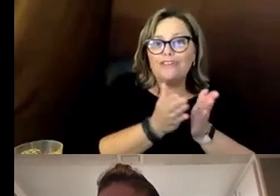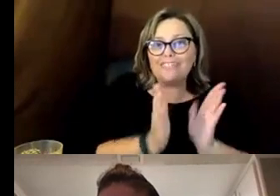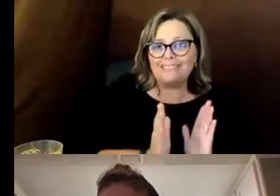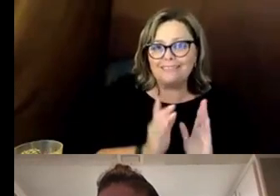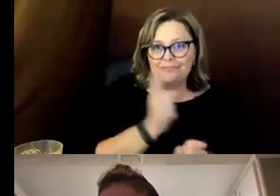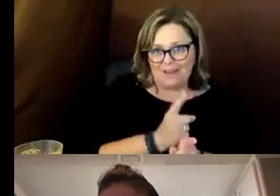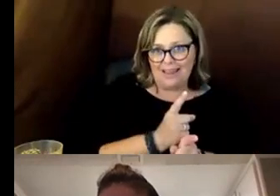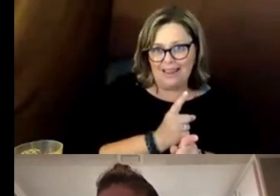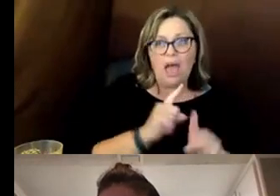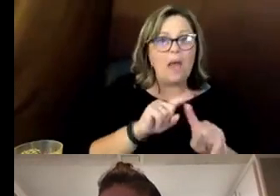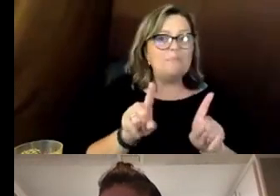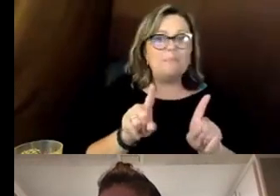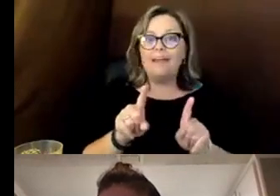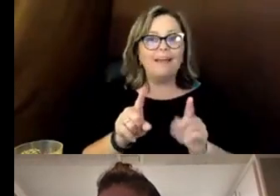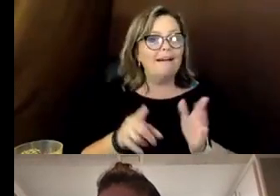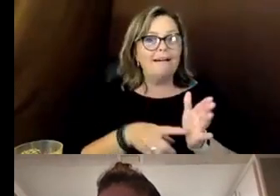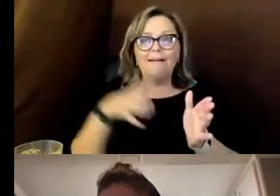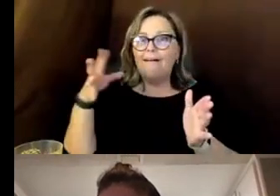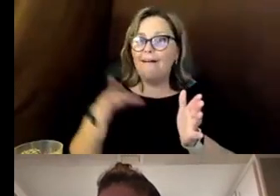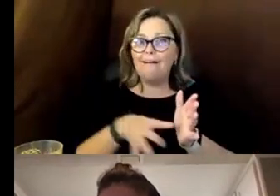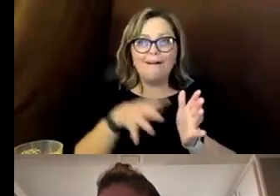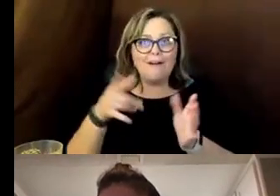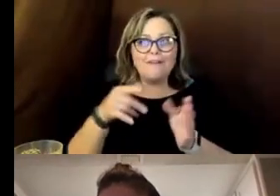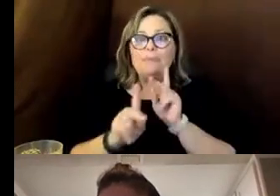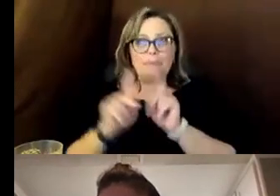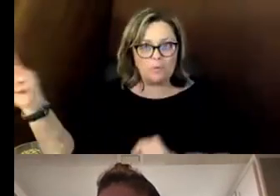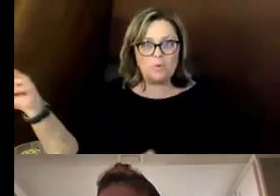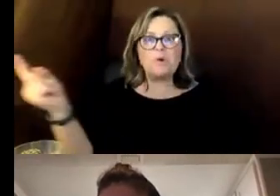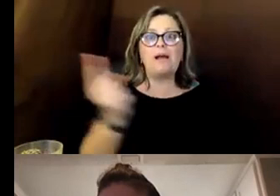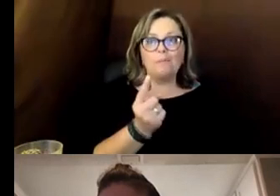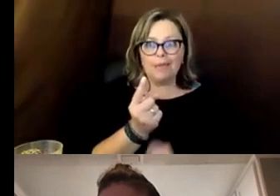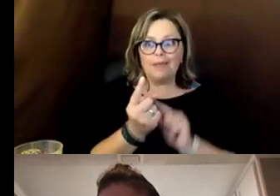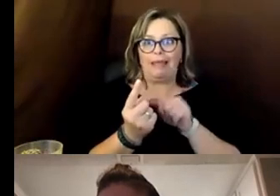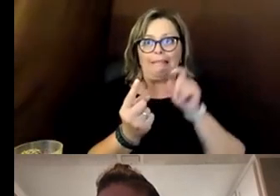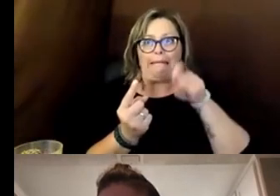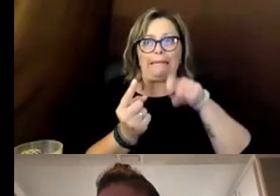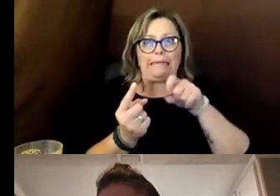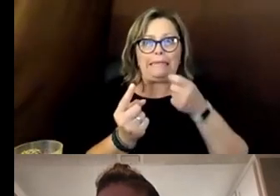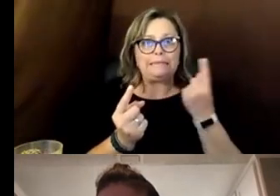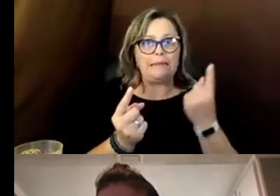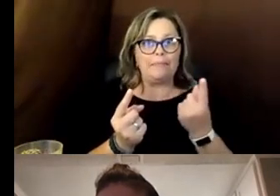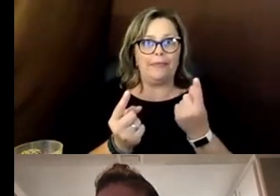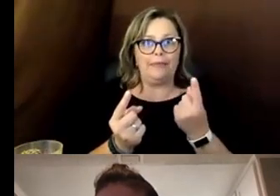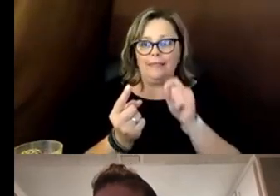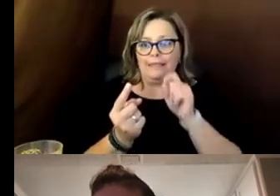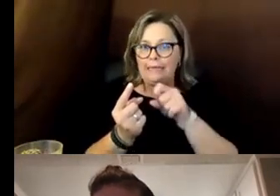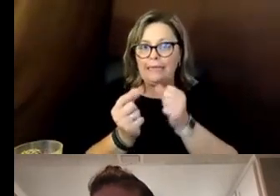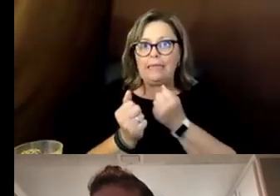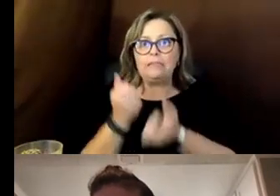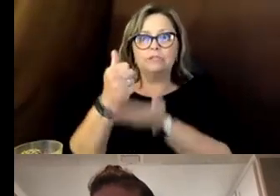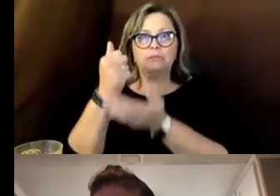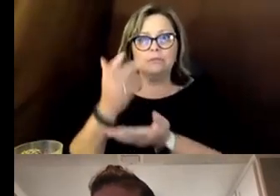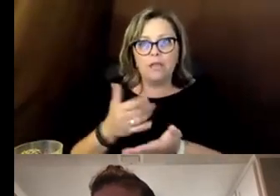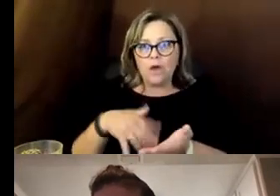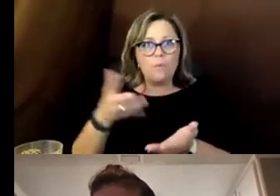doors with problems, especially in the district office where I work. So we do a lot of constituent casework that touches in a lot of different interesting areas. And I